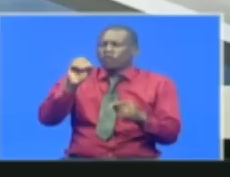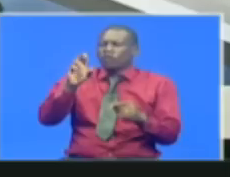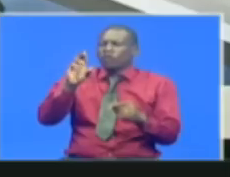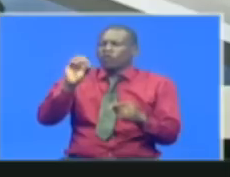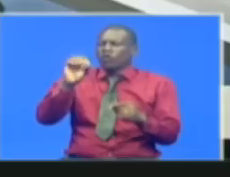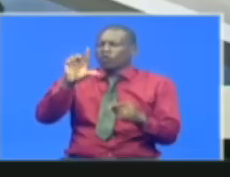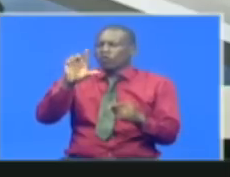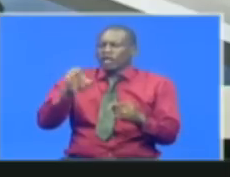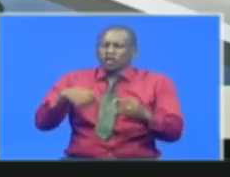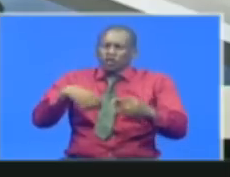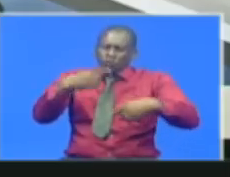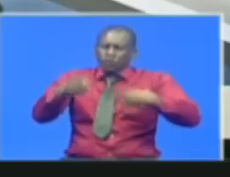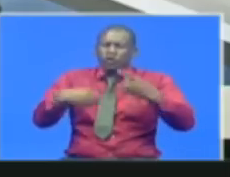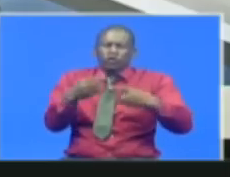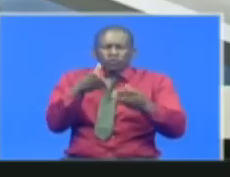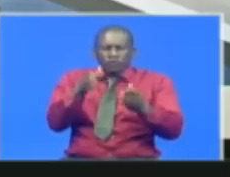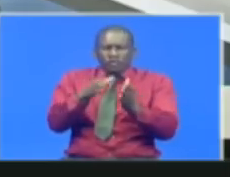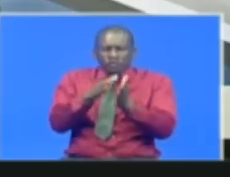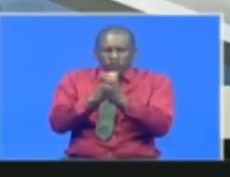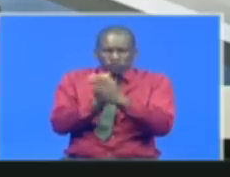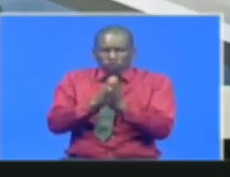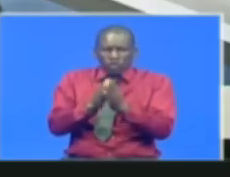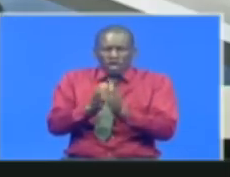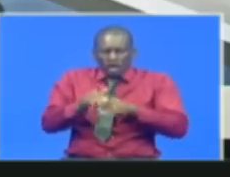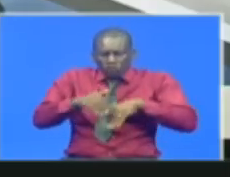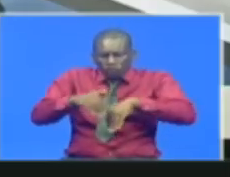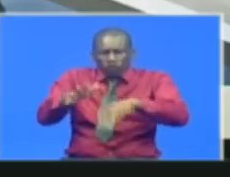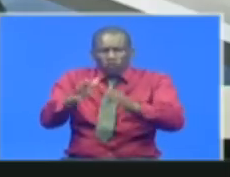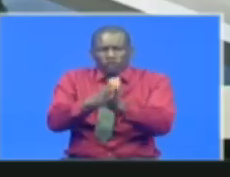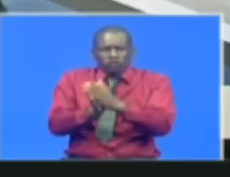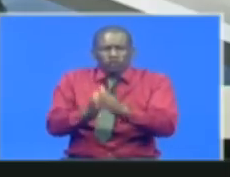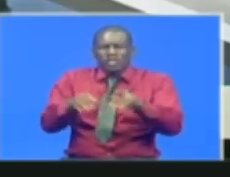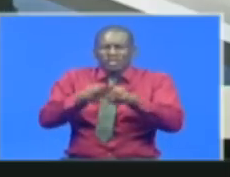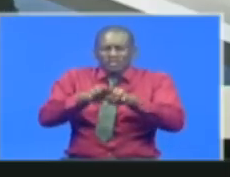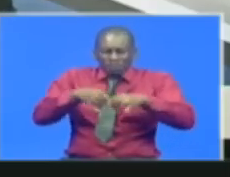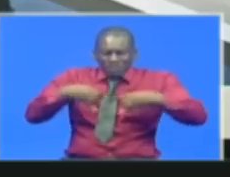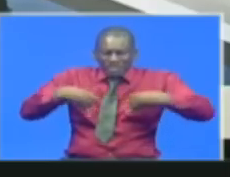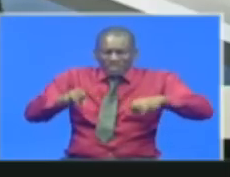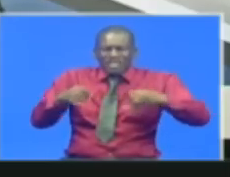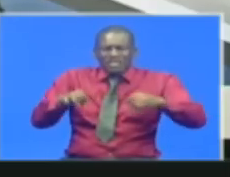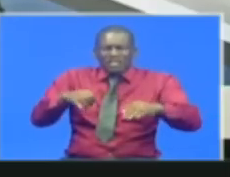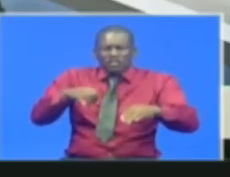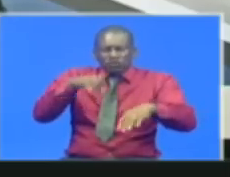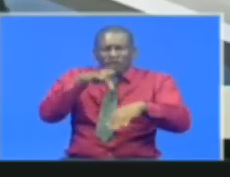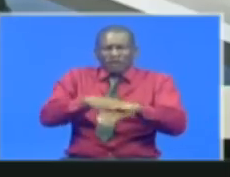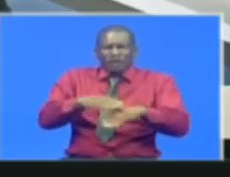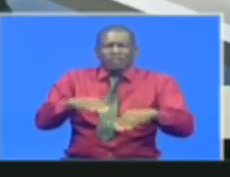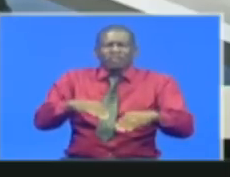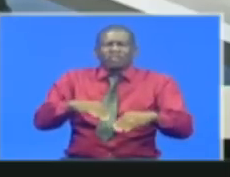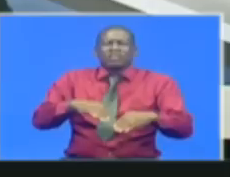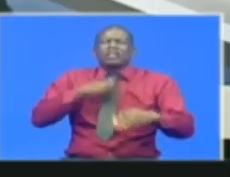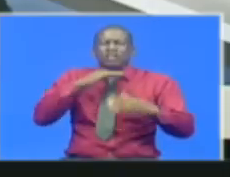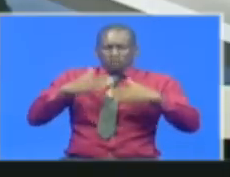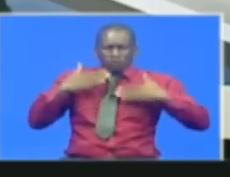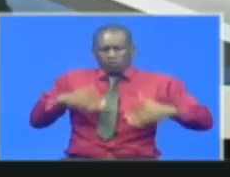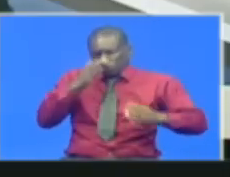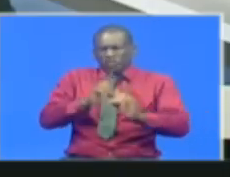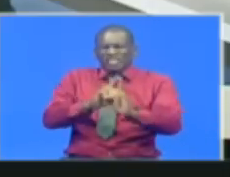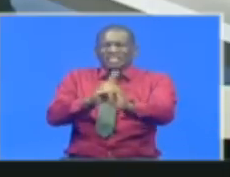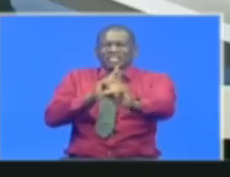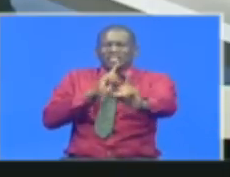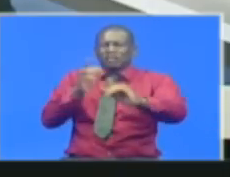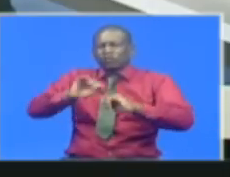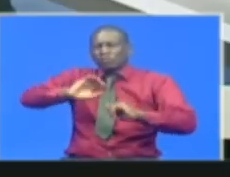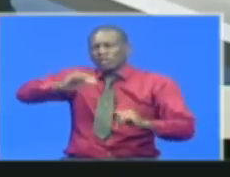definitely keep tabs on this story. We'll definitely follow it up. They're still trying to get the bodies because of the distance from the town to the area where